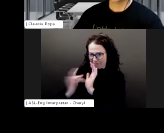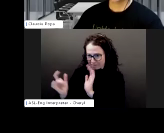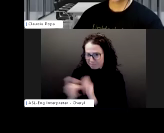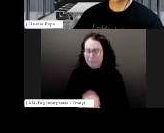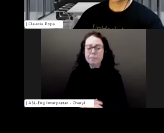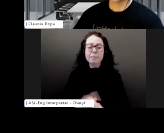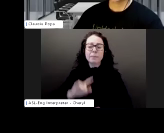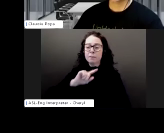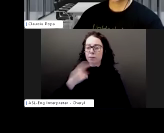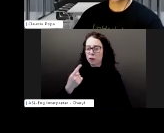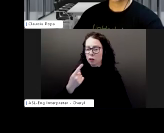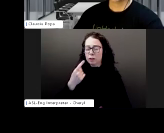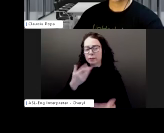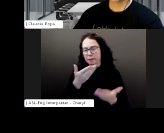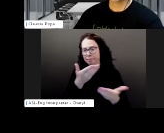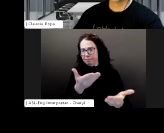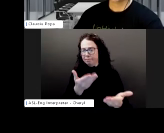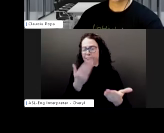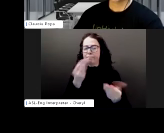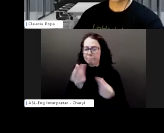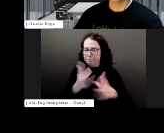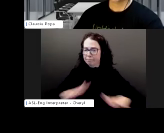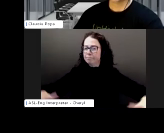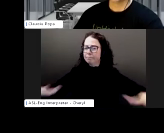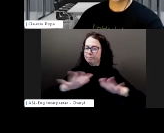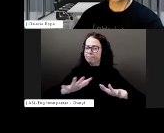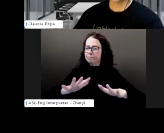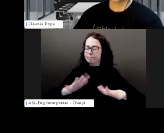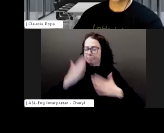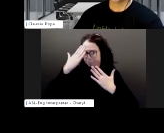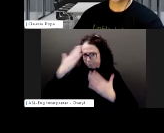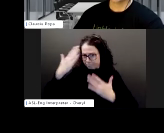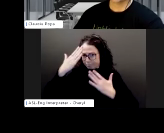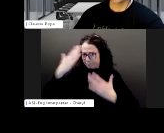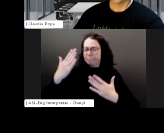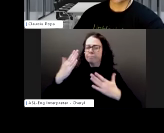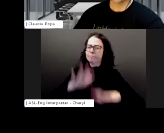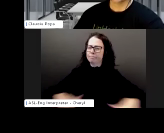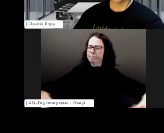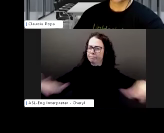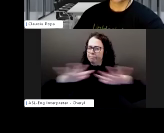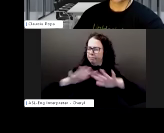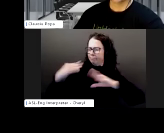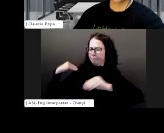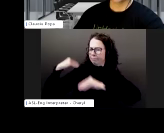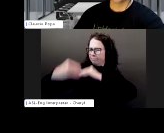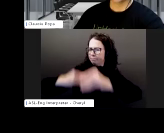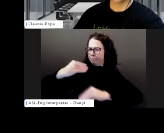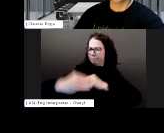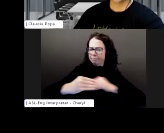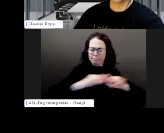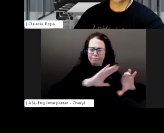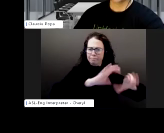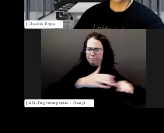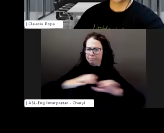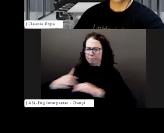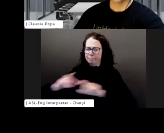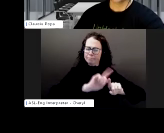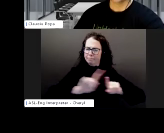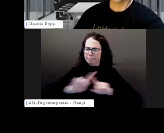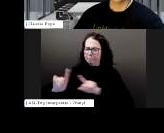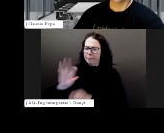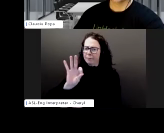acknowledgement. We wish to acknowledge that we all gather on the traditional territories of a number of First Nations,